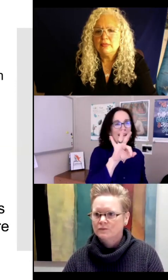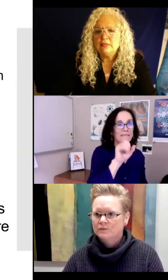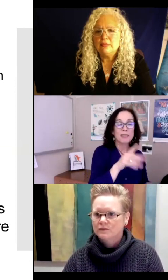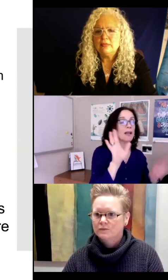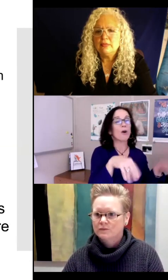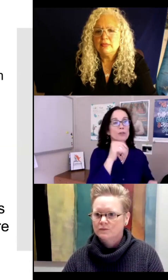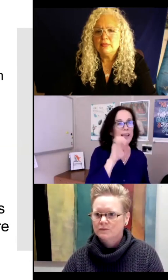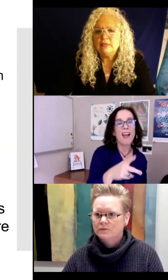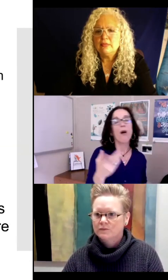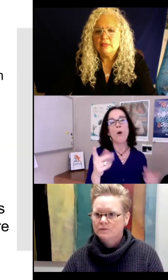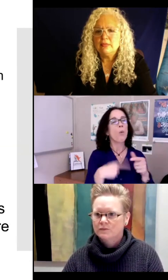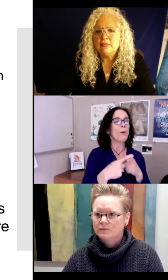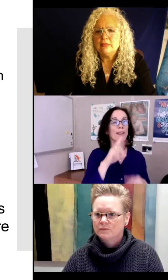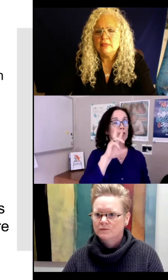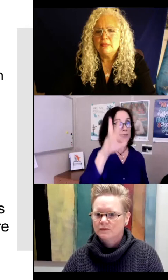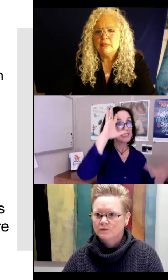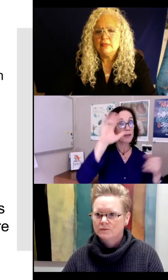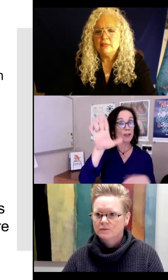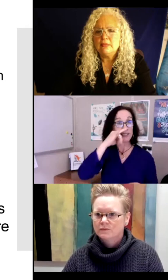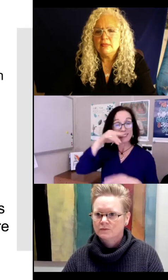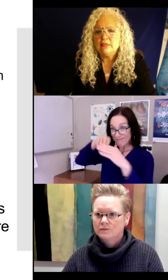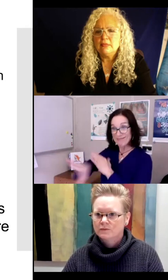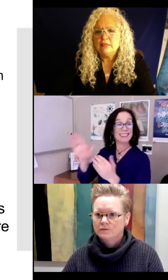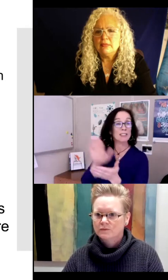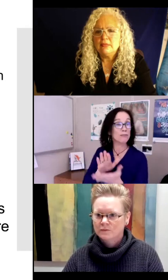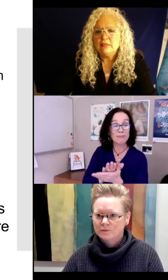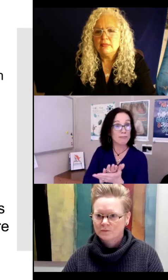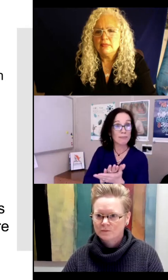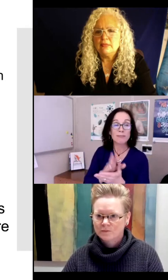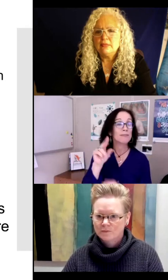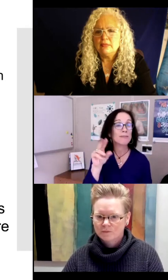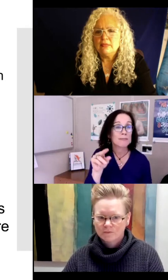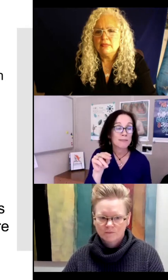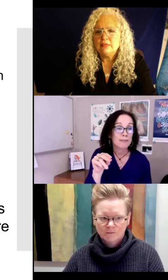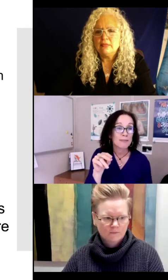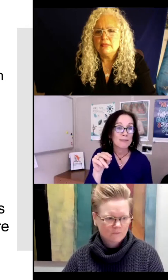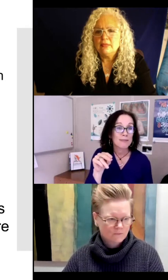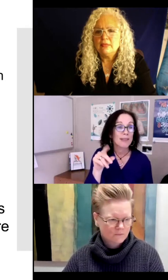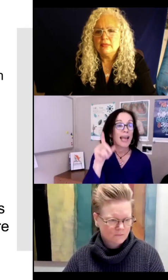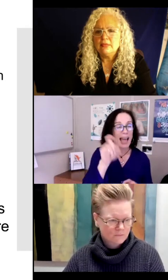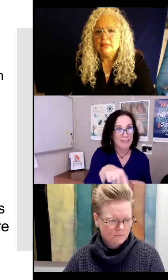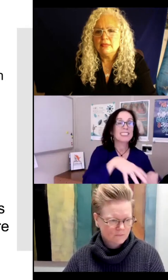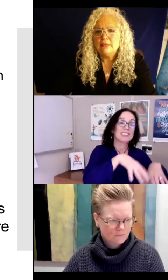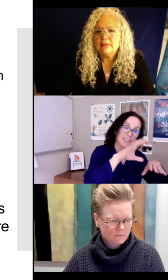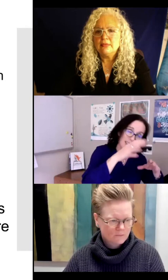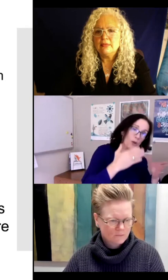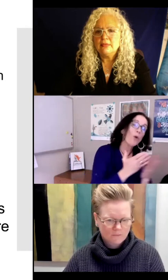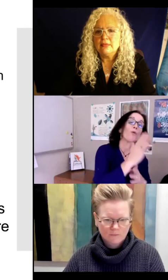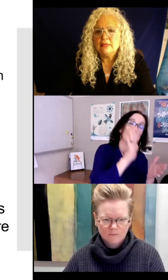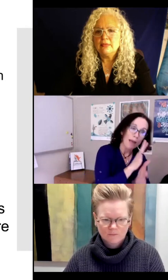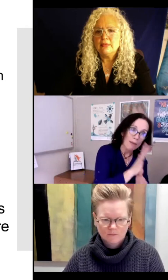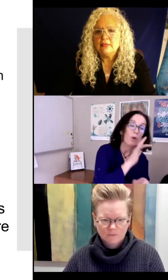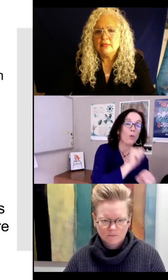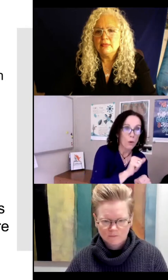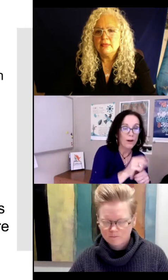you say, oh no, I don't need an IFSP, it's fine, and when they're 3, the kid, they expect them to just go into school,